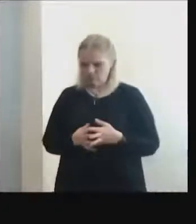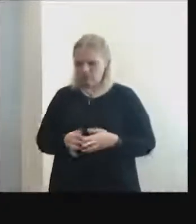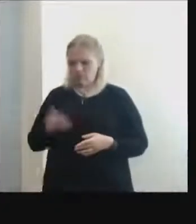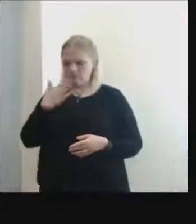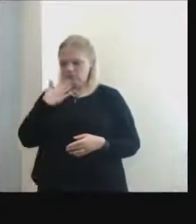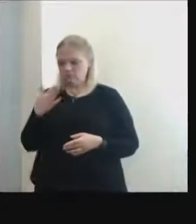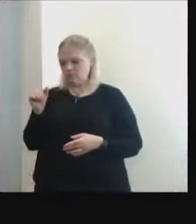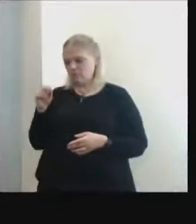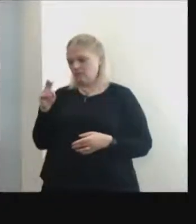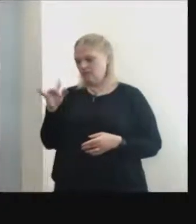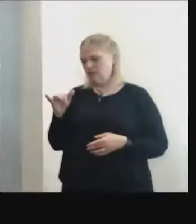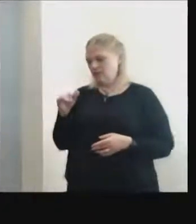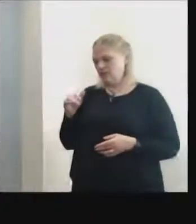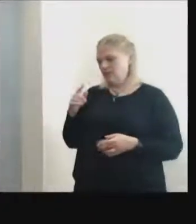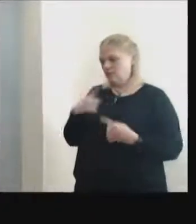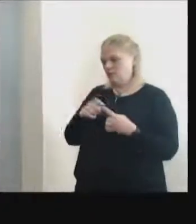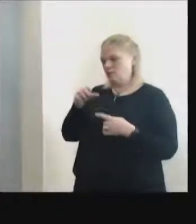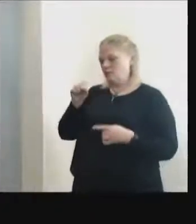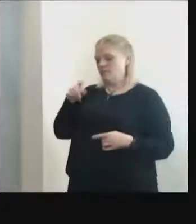Thank you. Andy Young, Spectrum News.